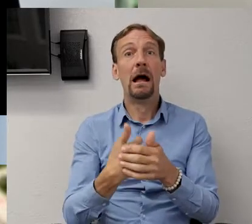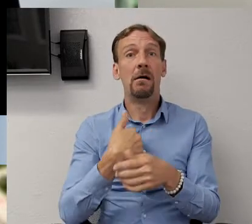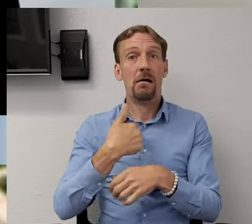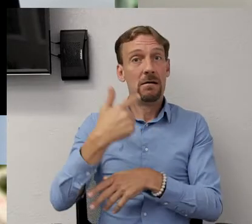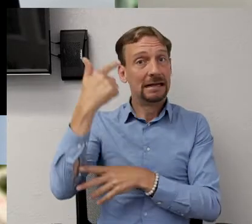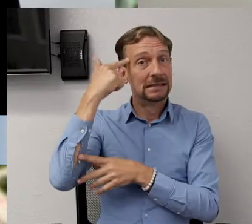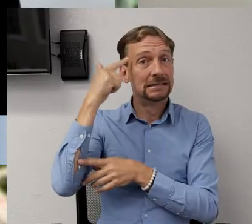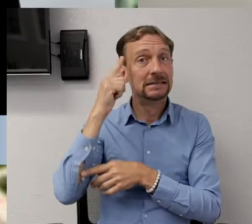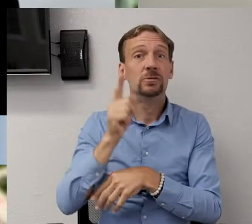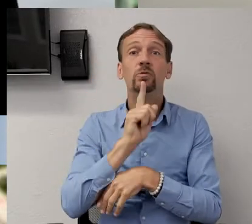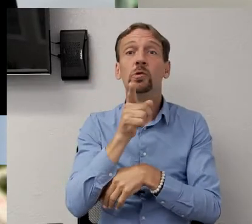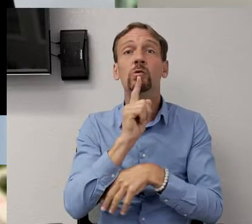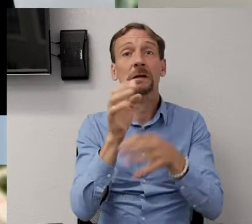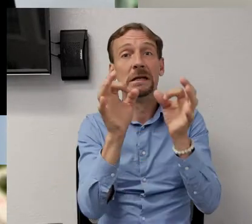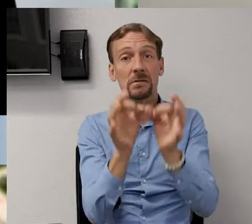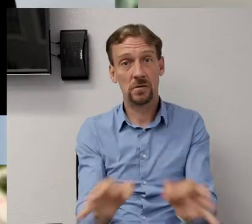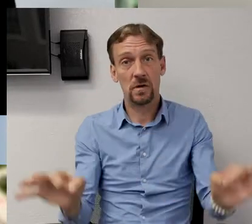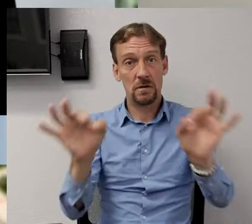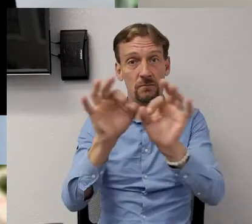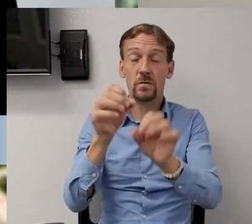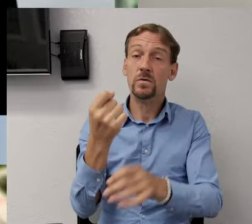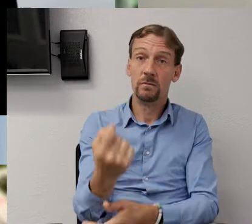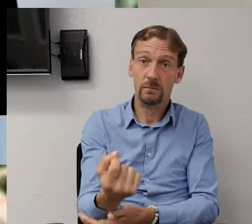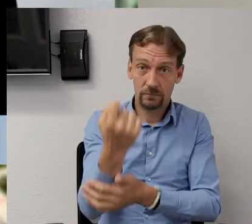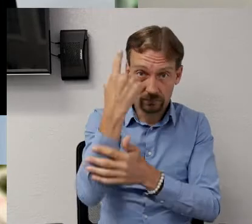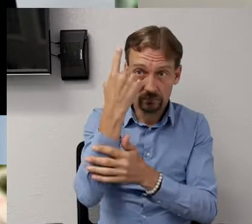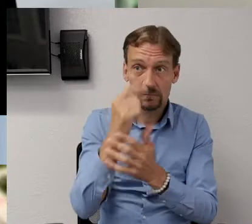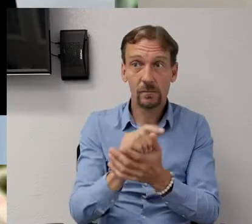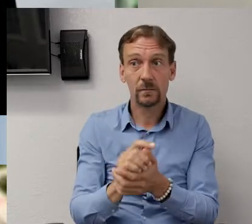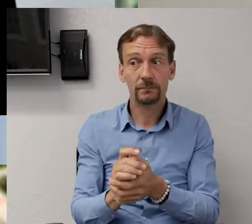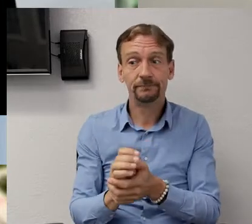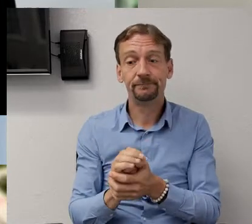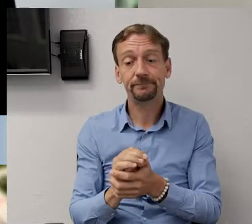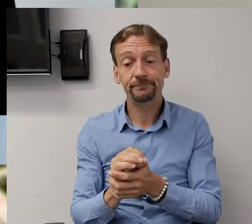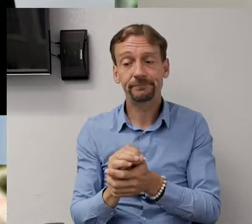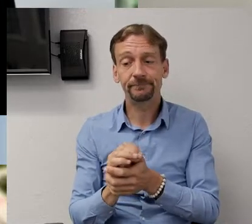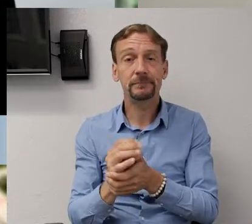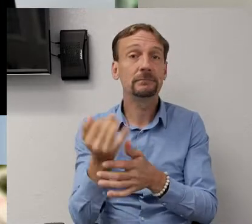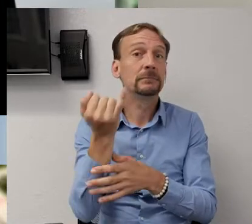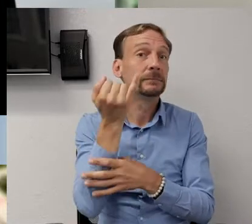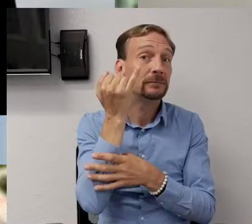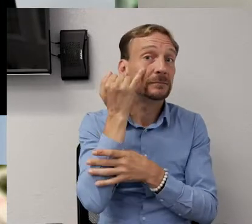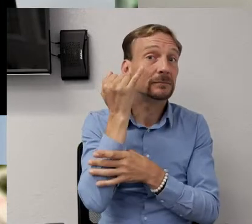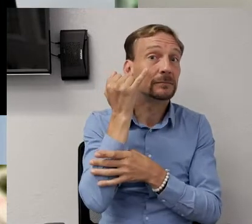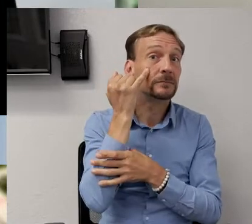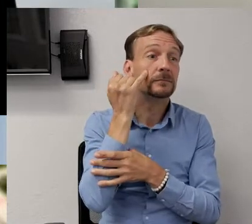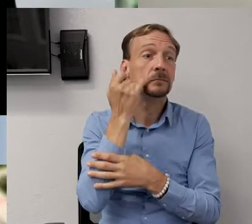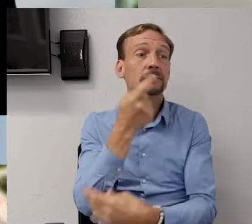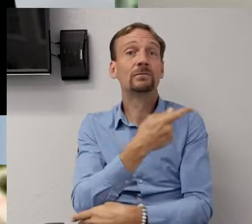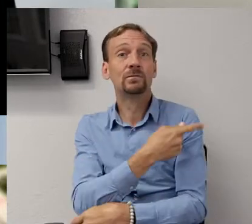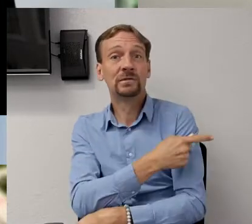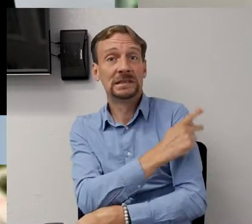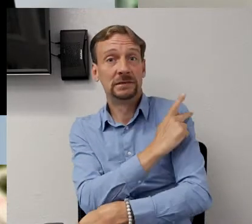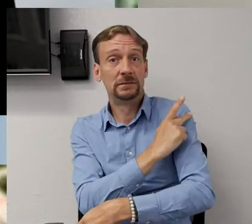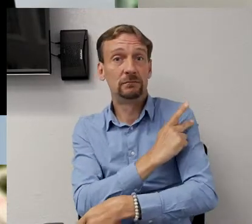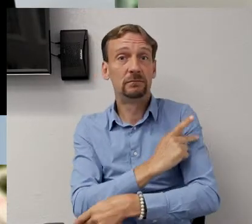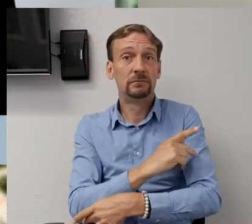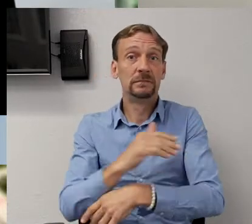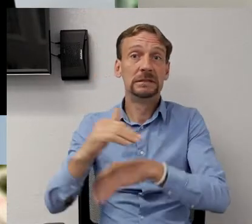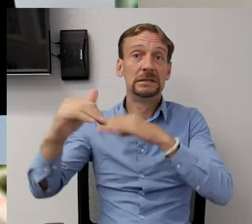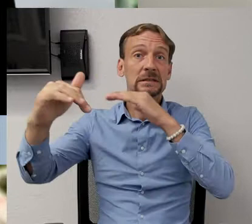is important to also understand that if a patient comes